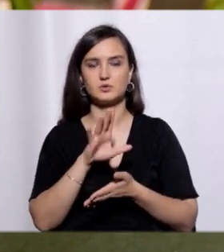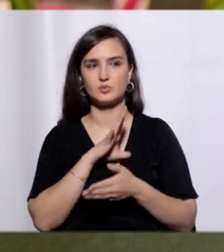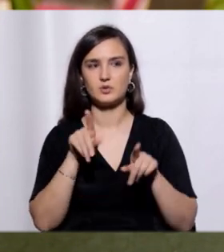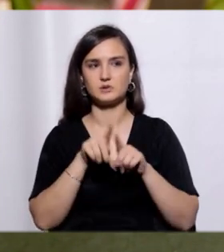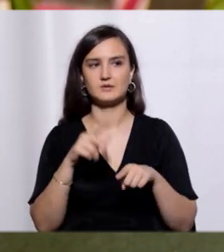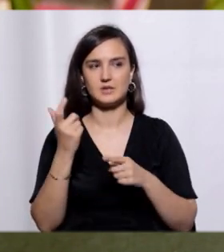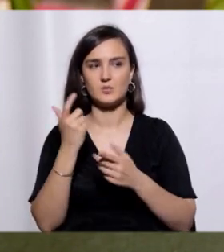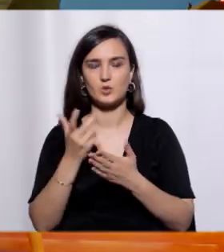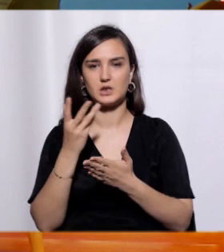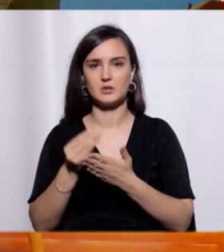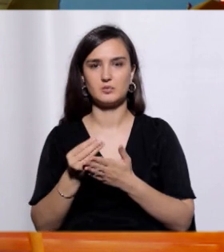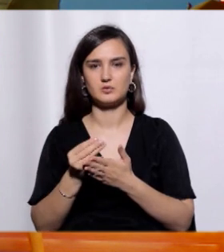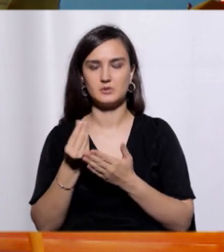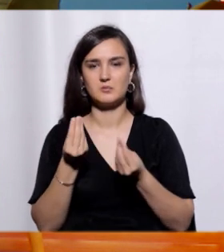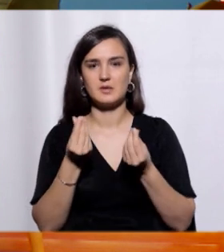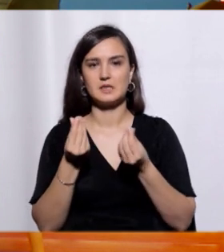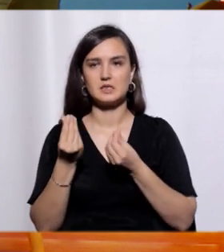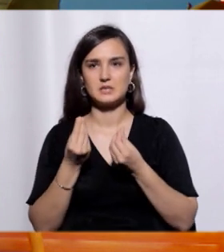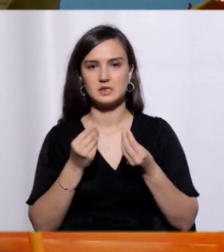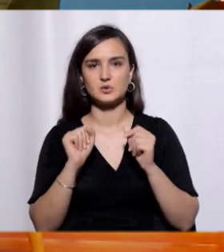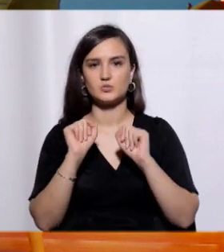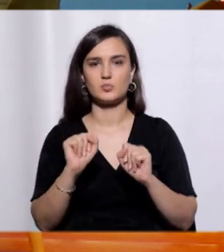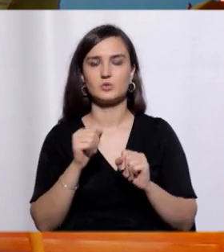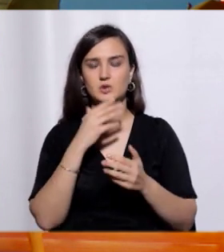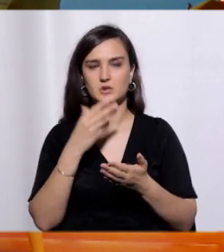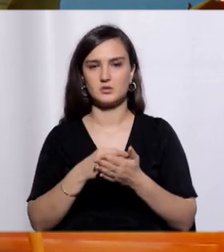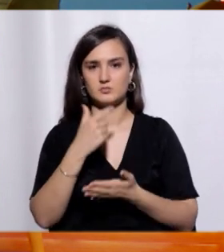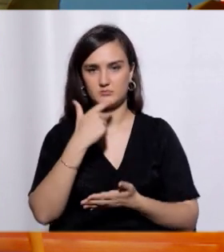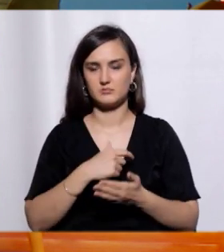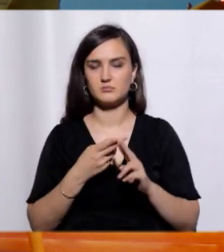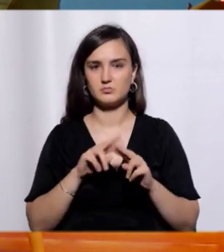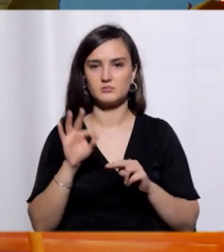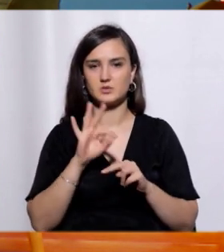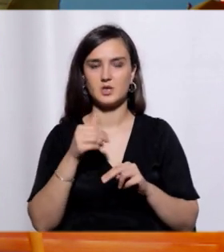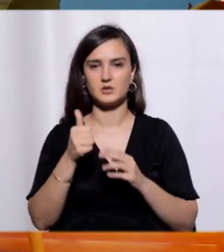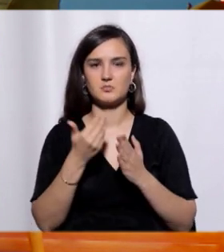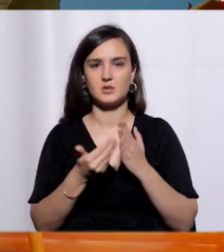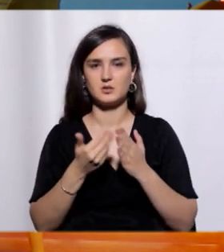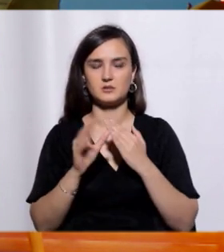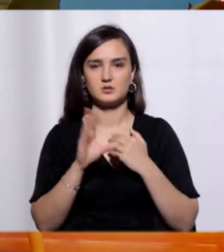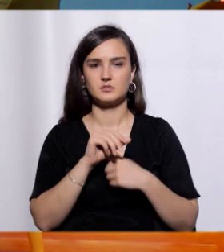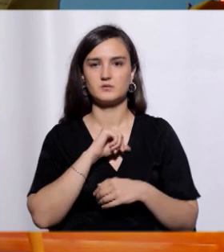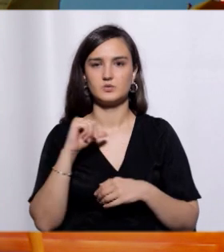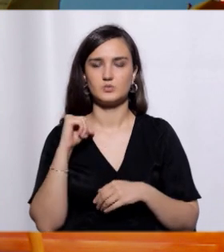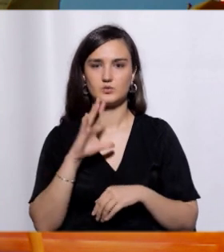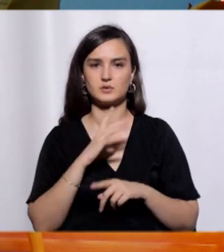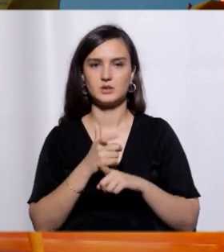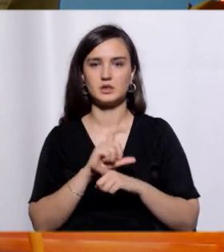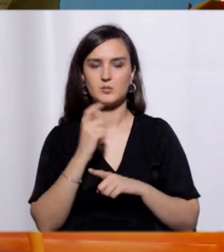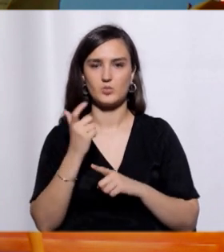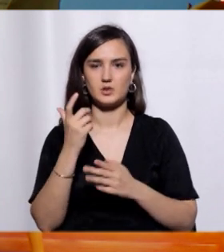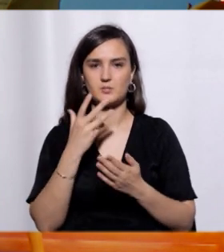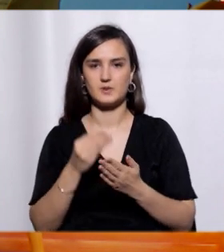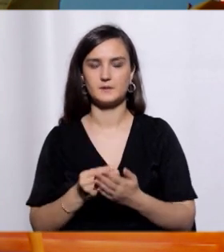also independently, financially supporting herself. So this is a good example of her being very